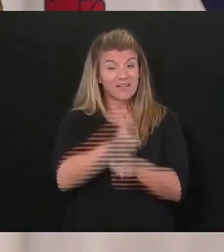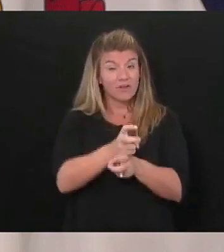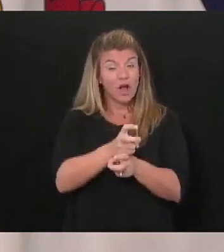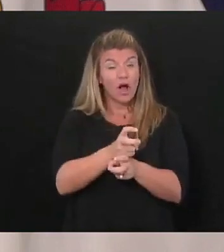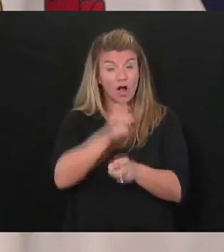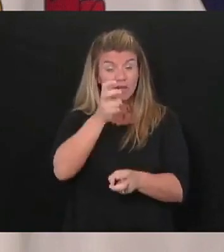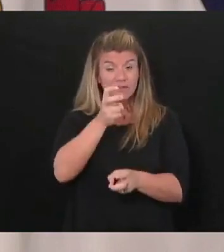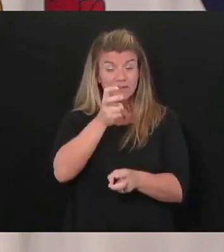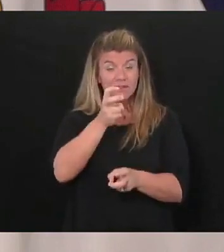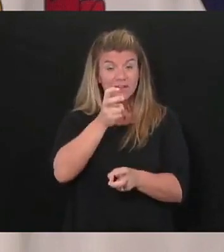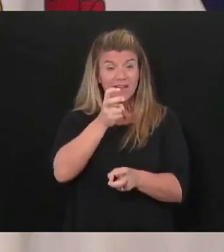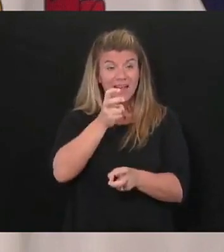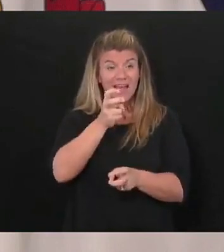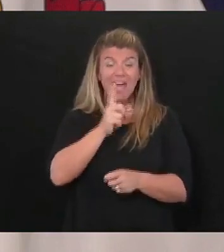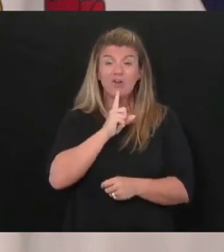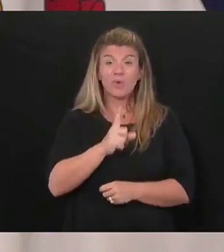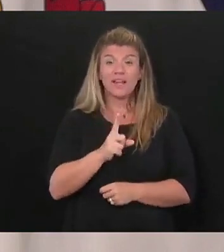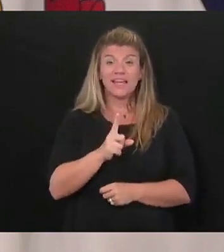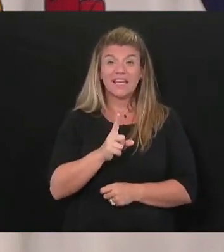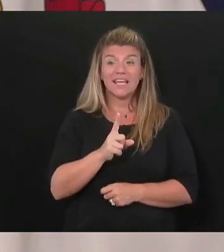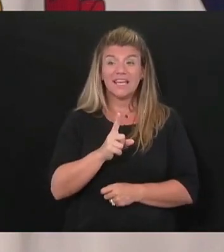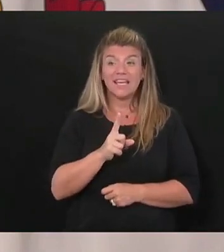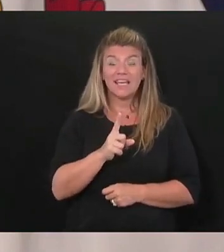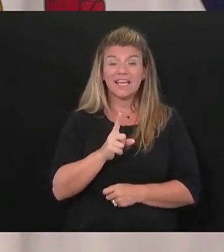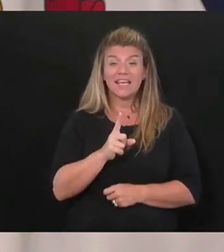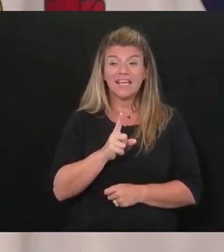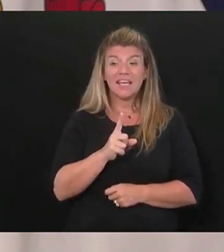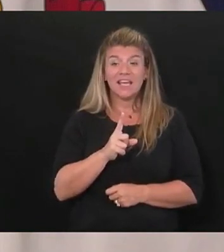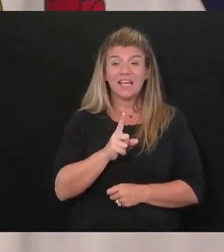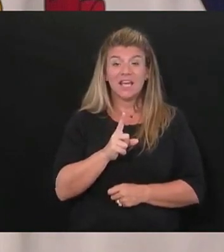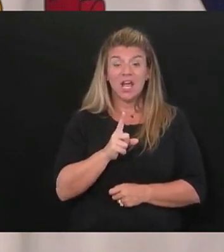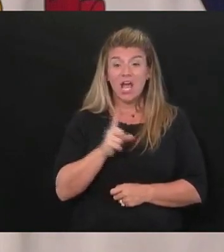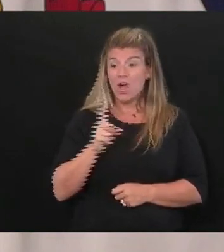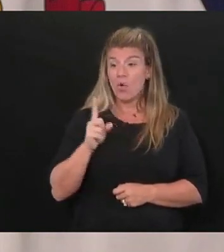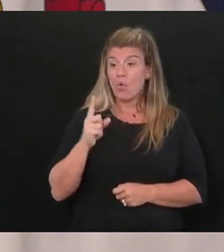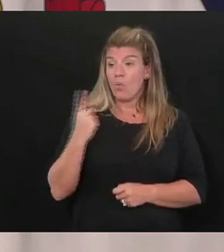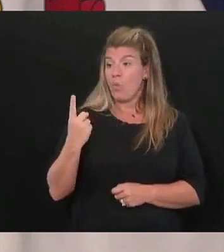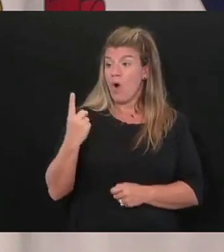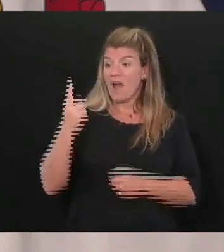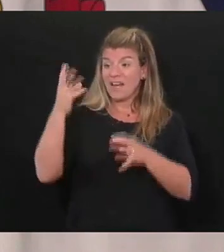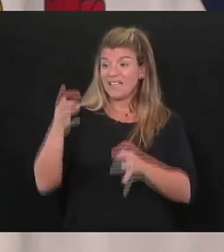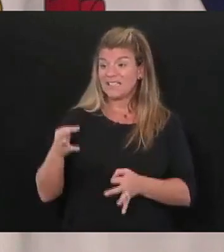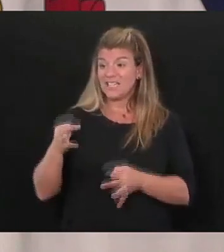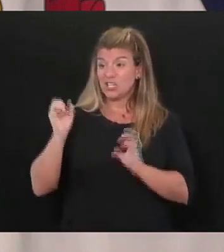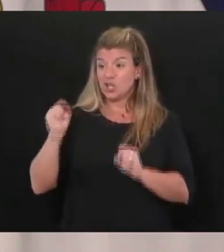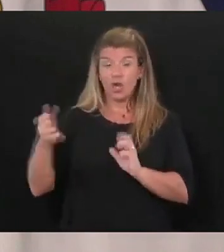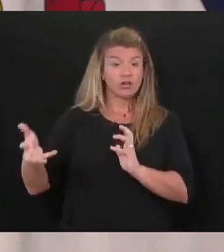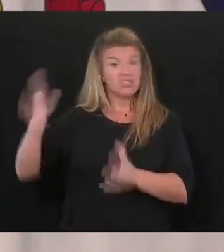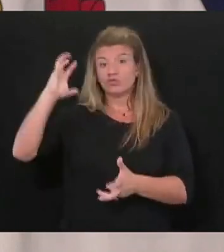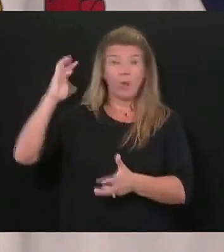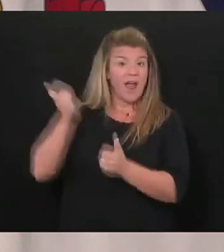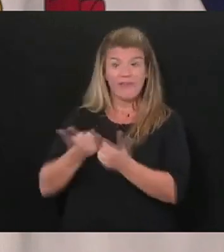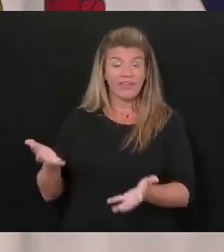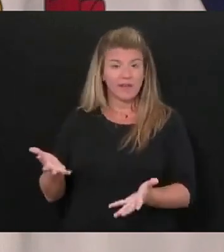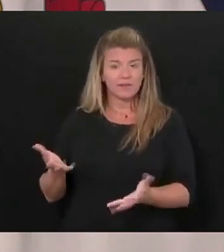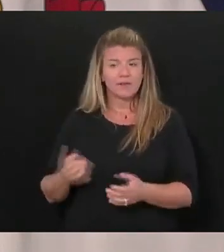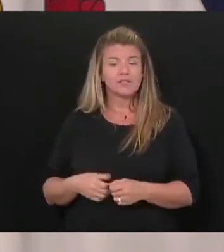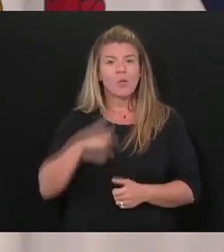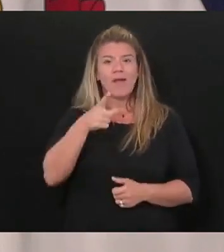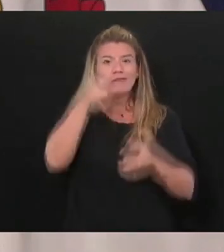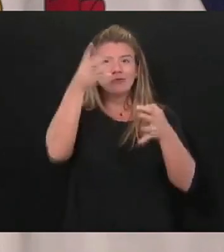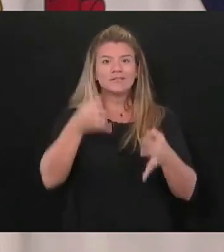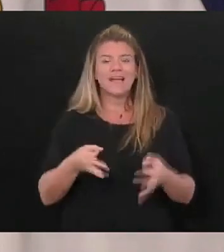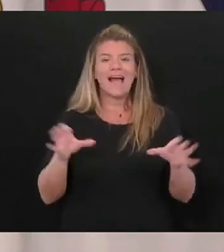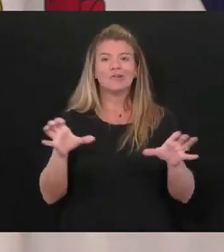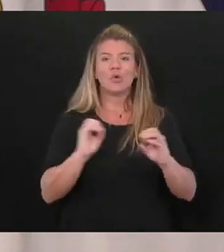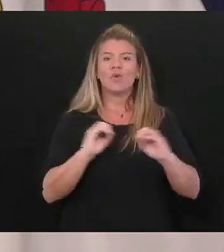a no decision could very well be catastrophic. If the decision was, well, let's just don't do